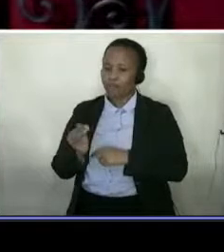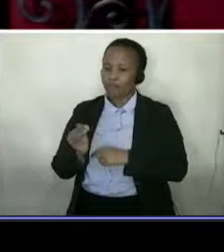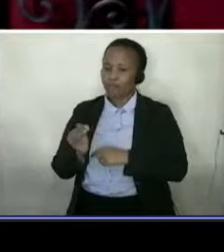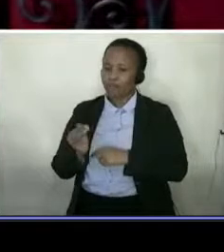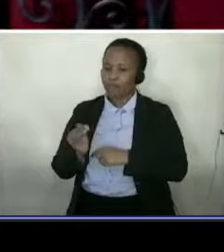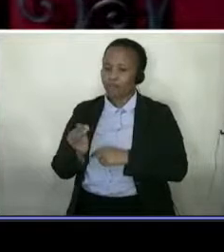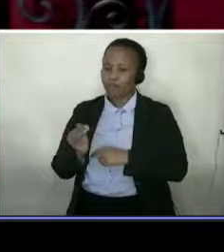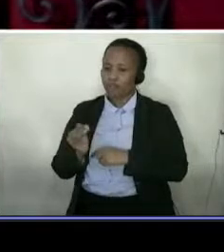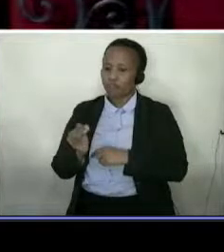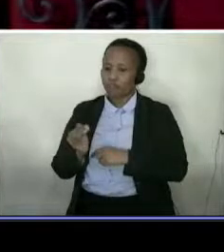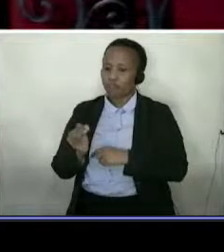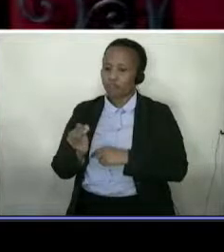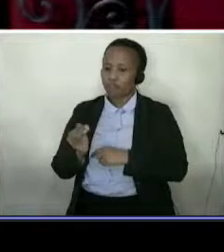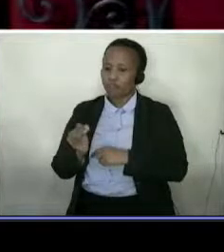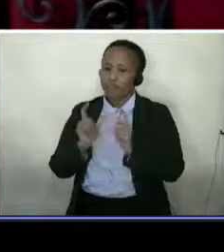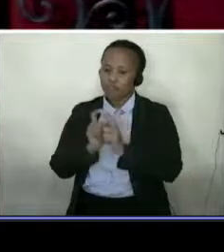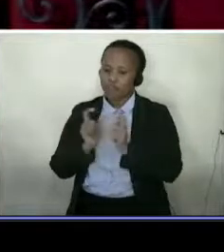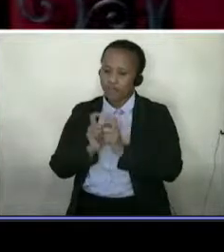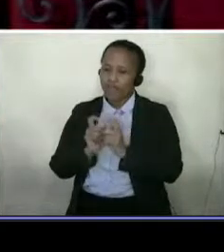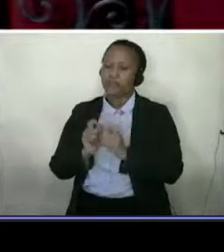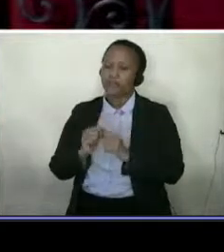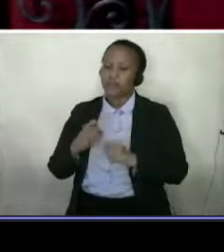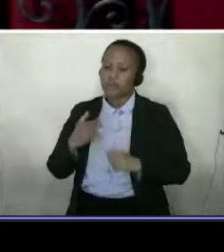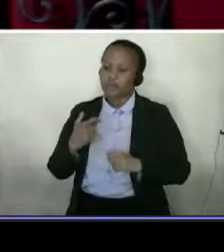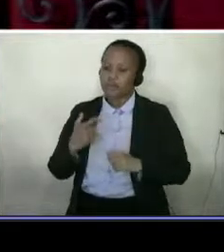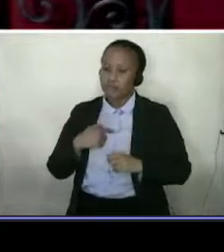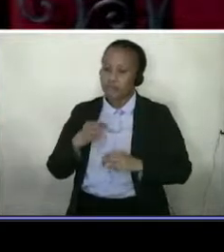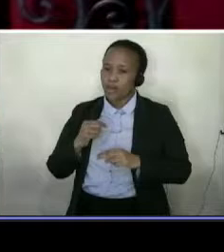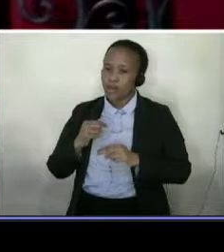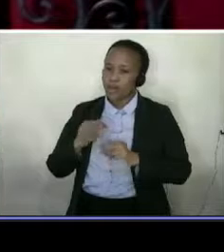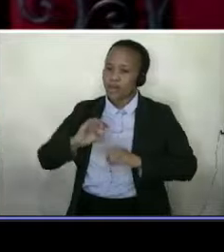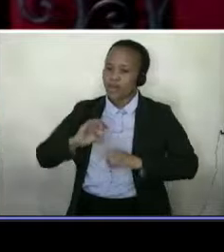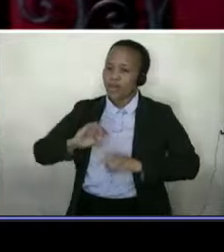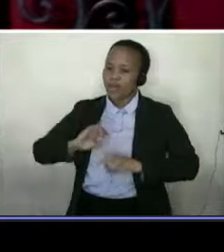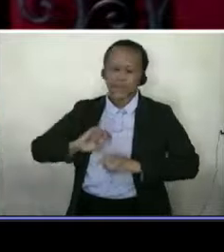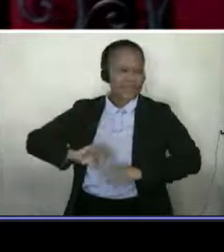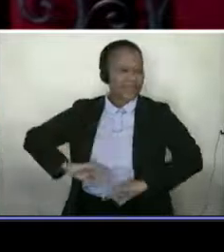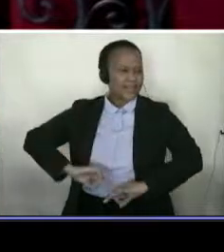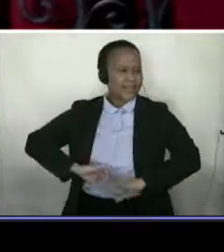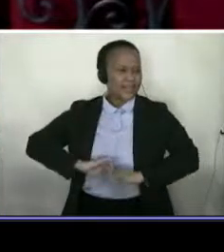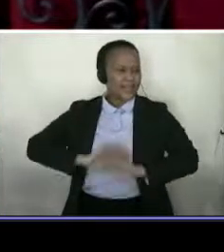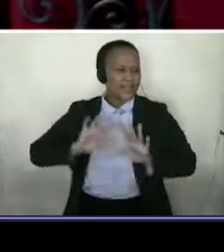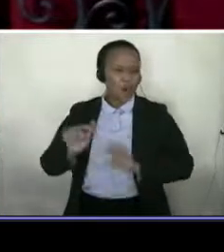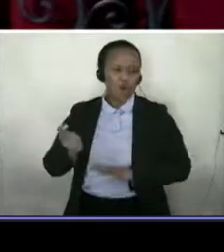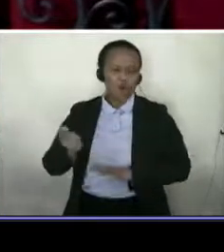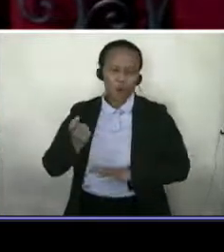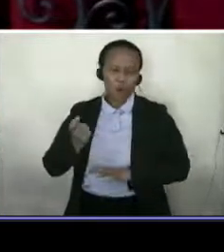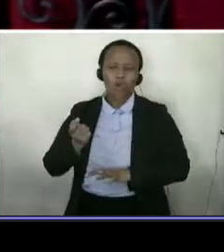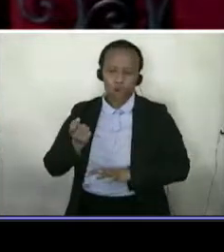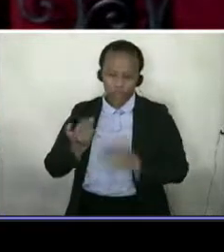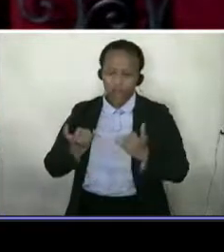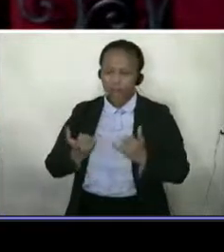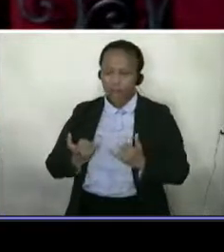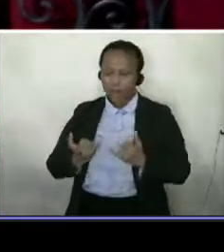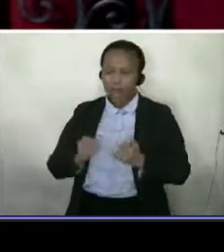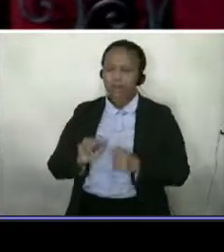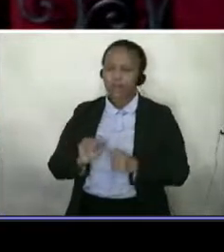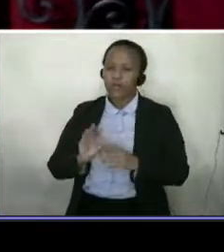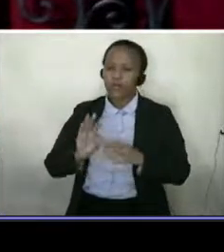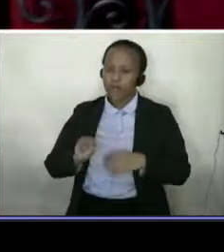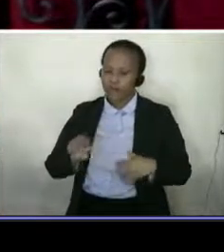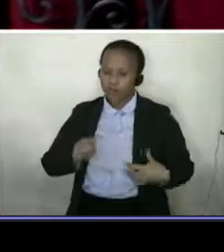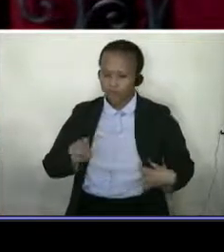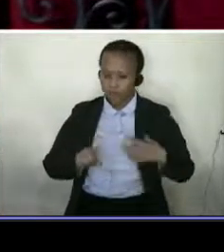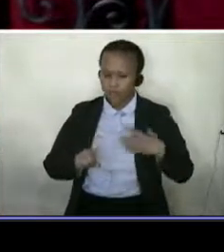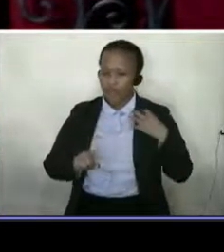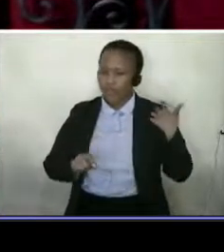clarion call by the Scopa chairperson. In conclusion, Chair, Speaker, the IFP expresses gratitude to our